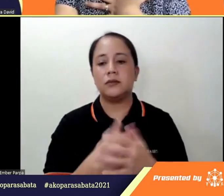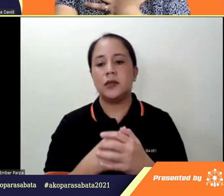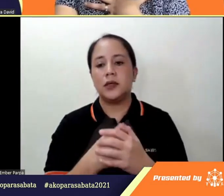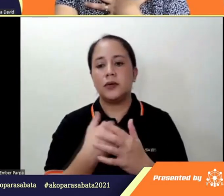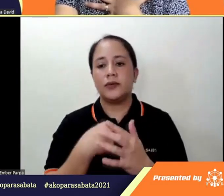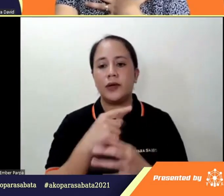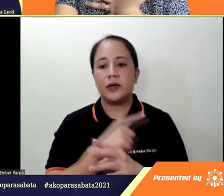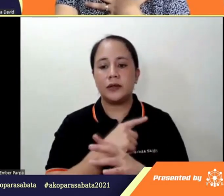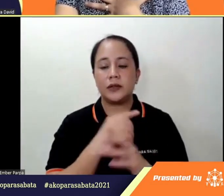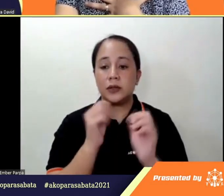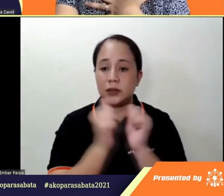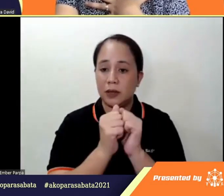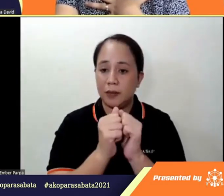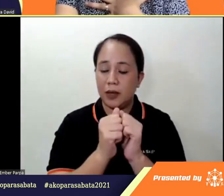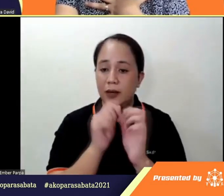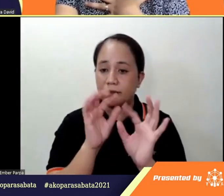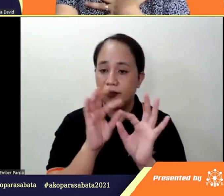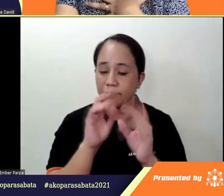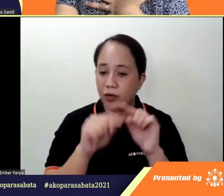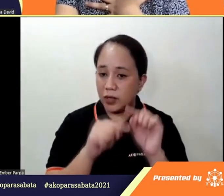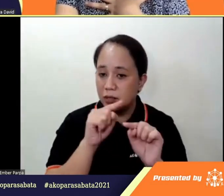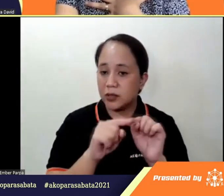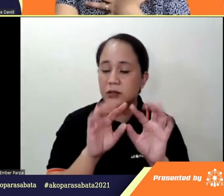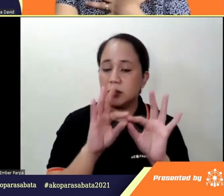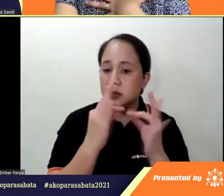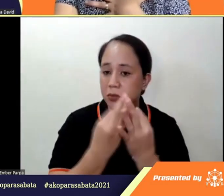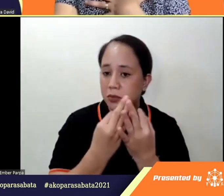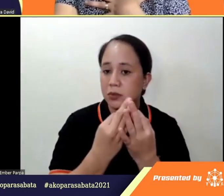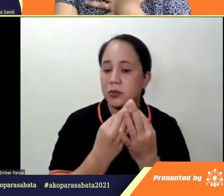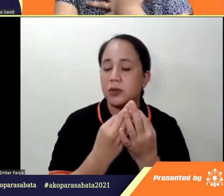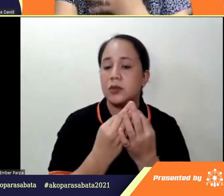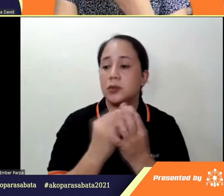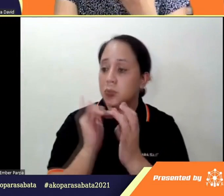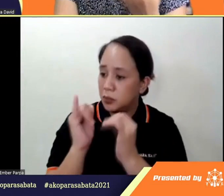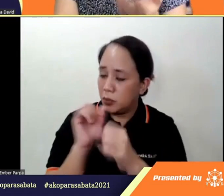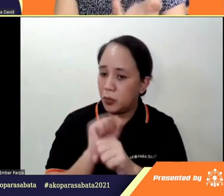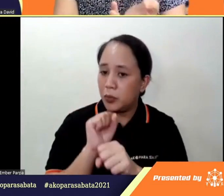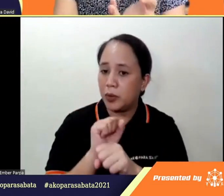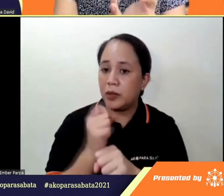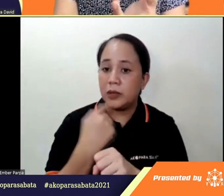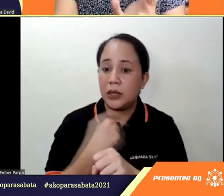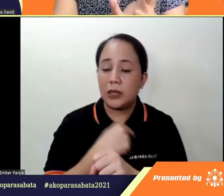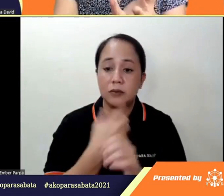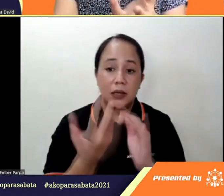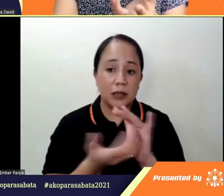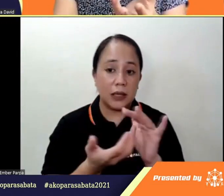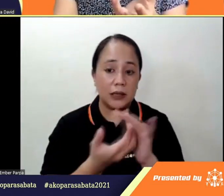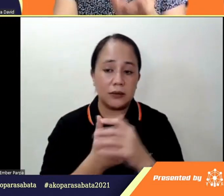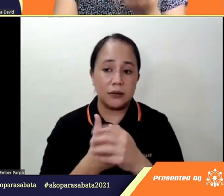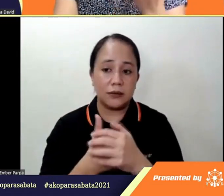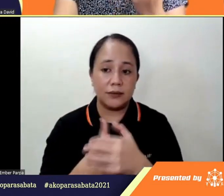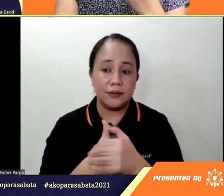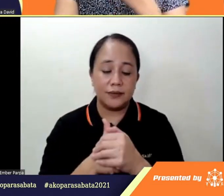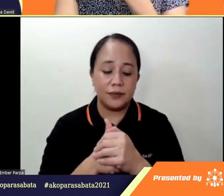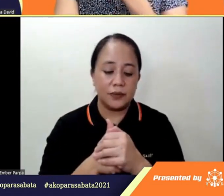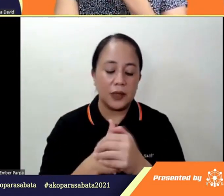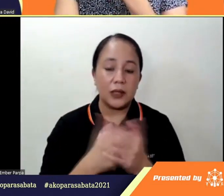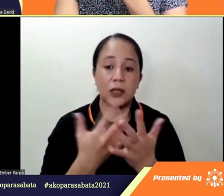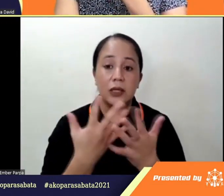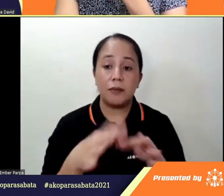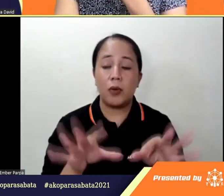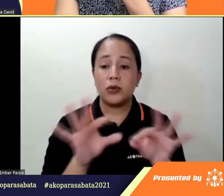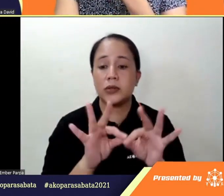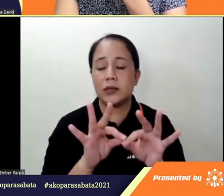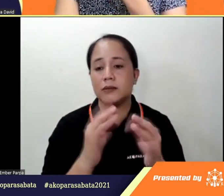our peers, from our family, from our friends, even from our clients. Kaya sobrang importante